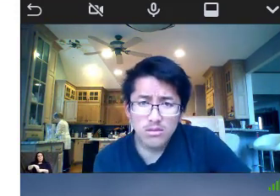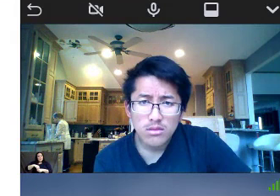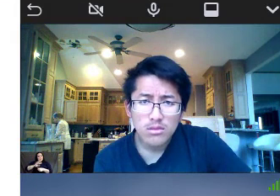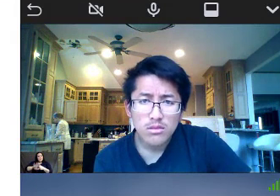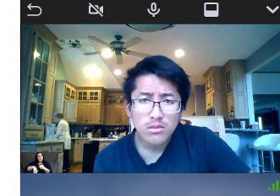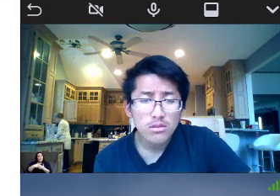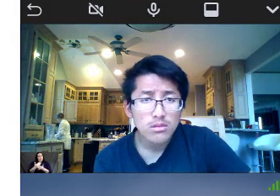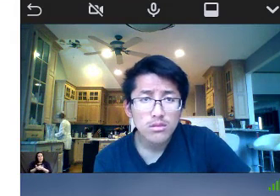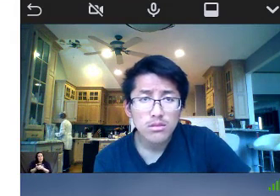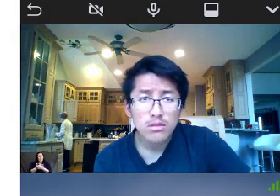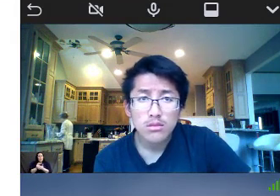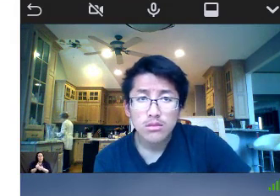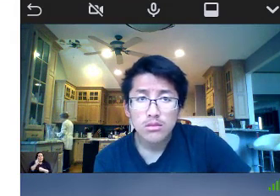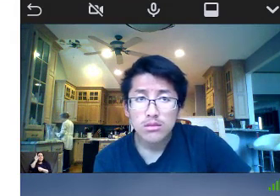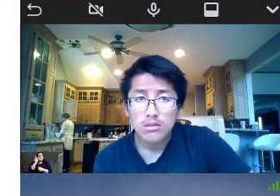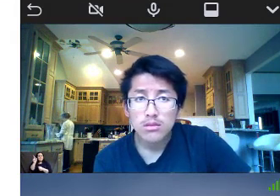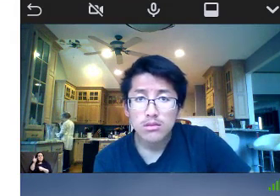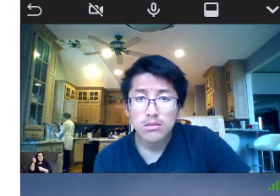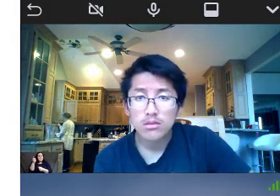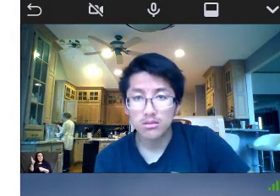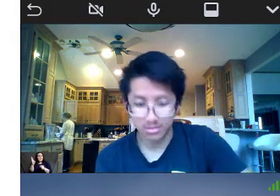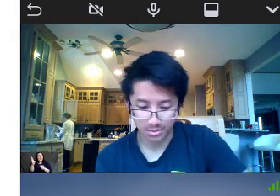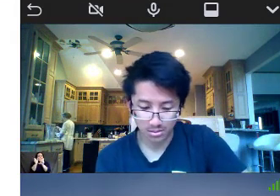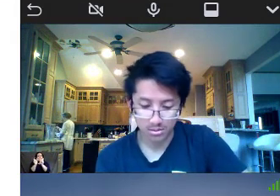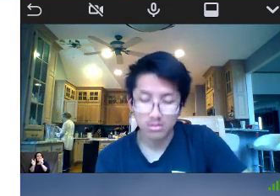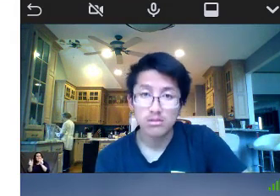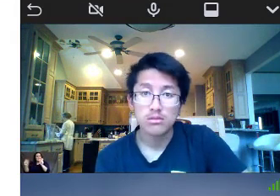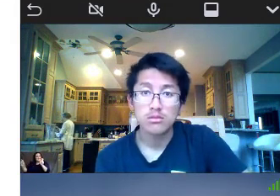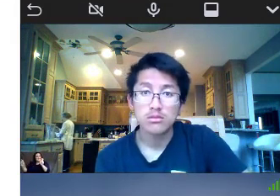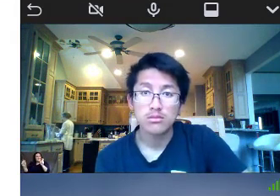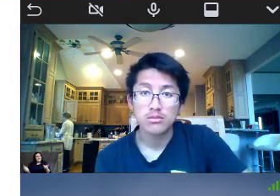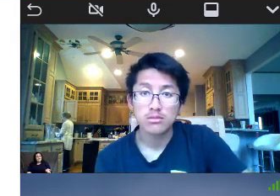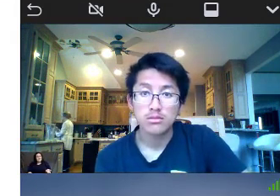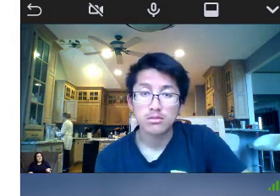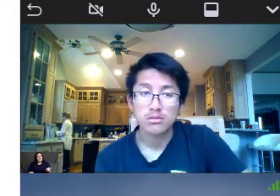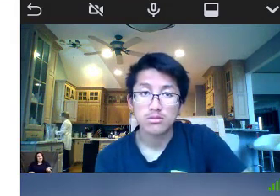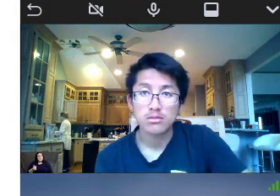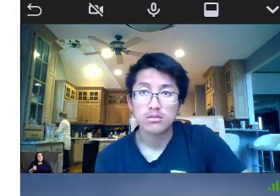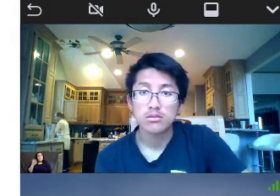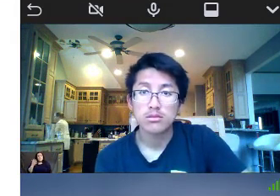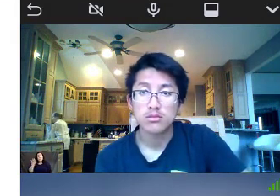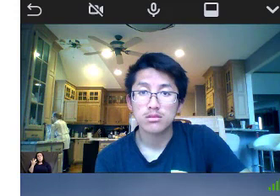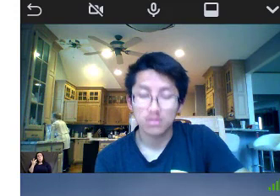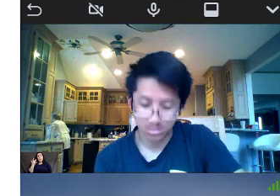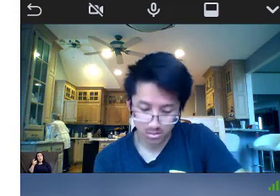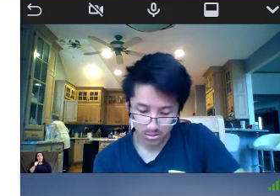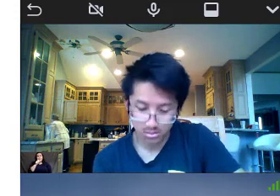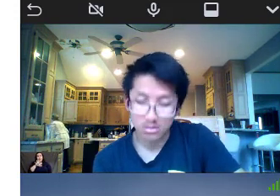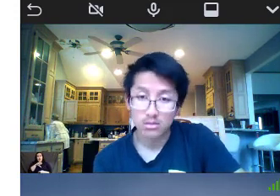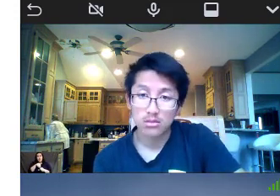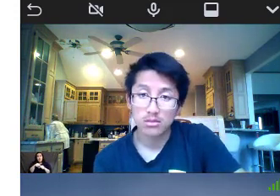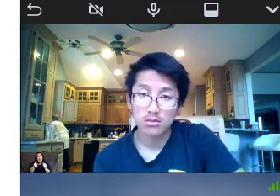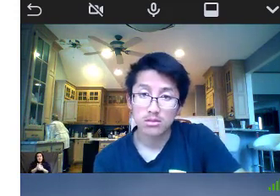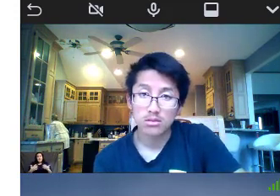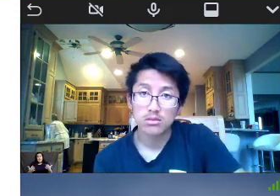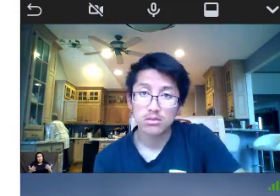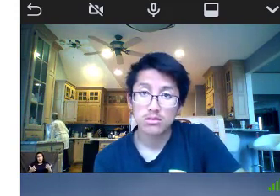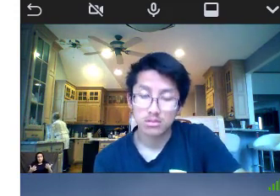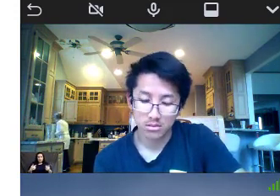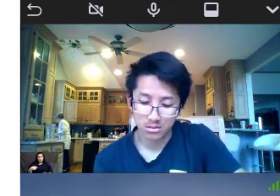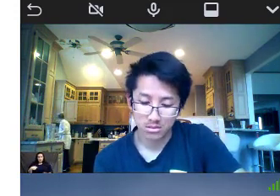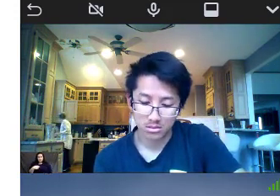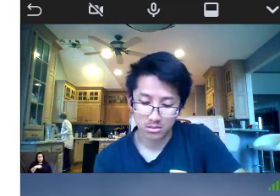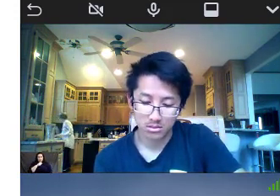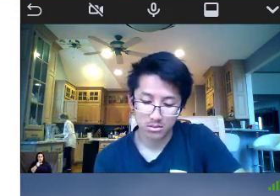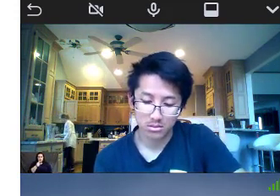we didn't account for, right? And that's because we don't have a perfect understanding of how this looks, how the physics works.